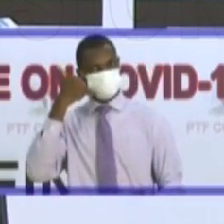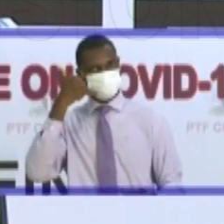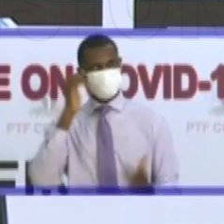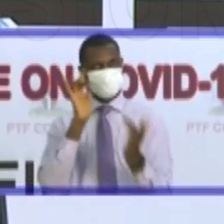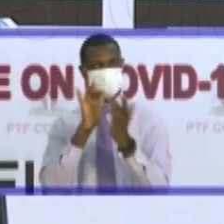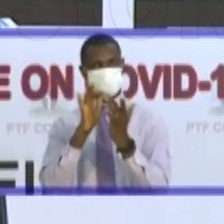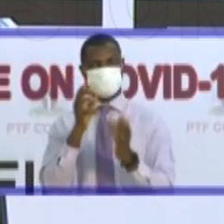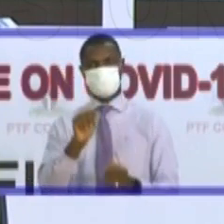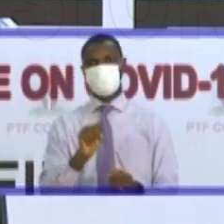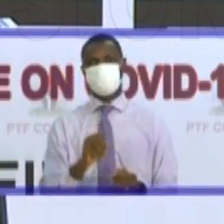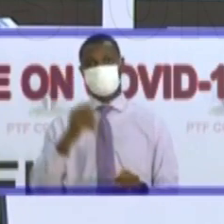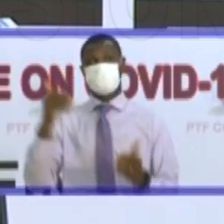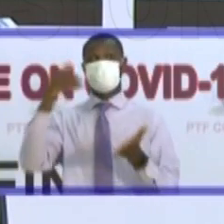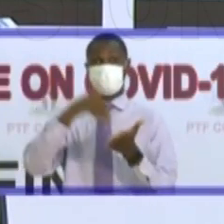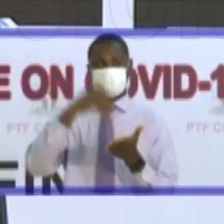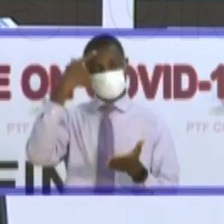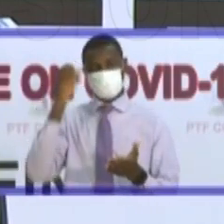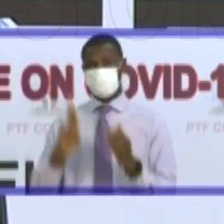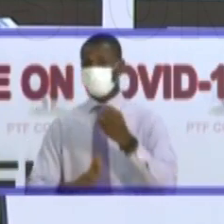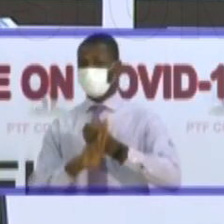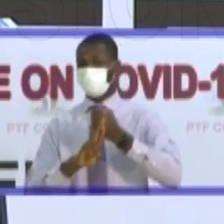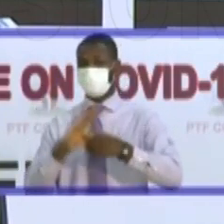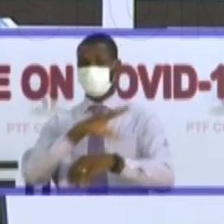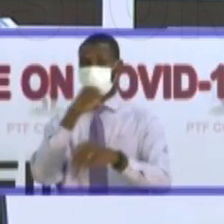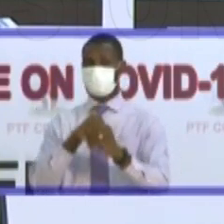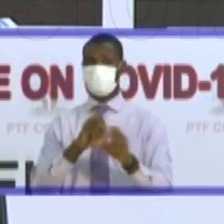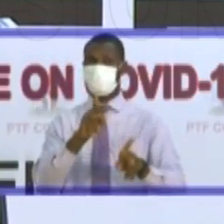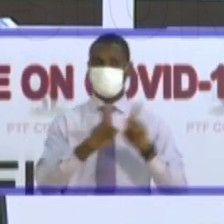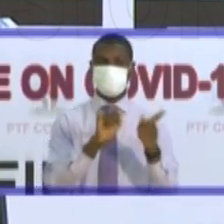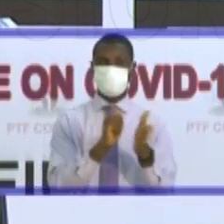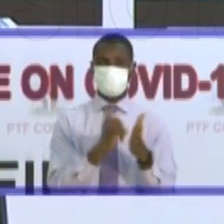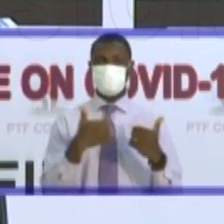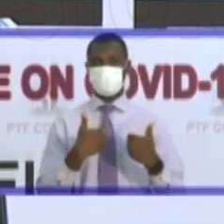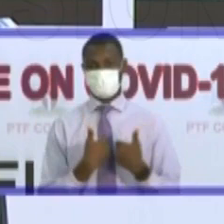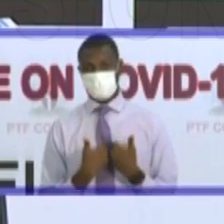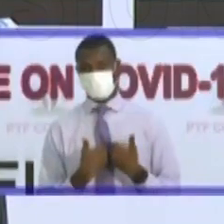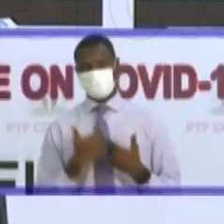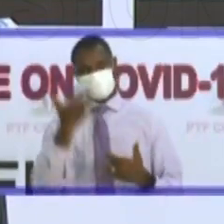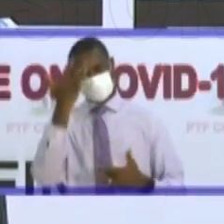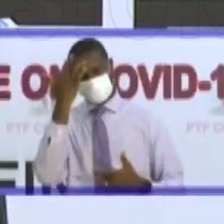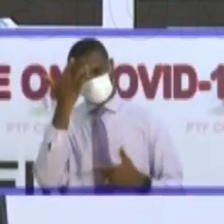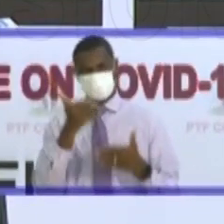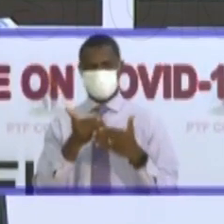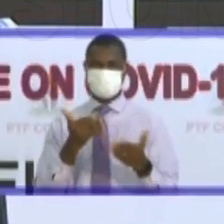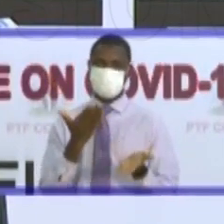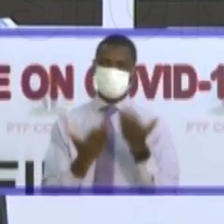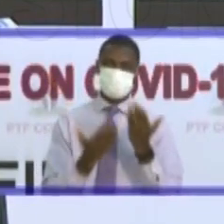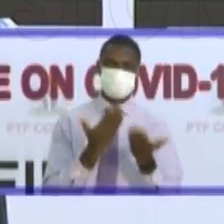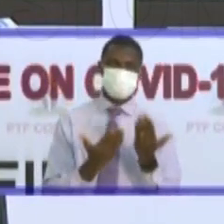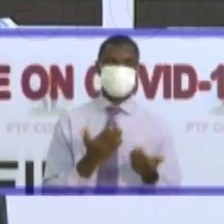Again, because of the risks involved, those with existing medical conditions like